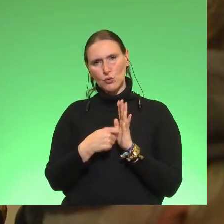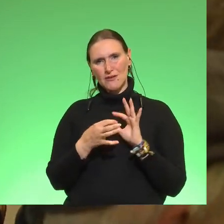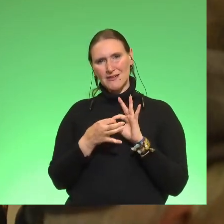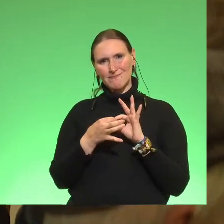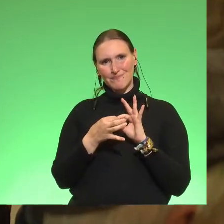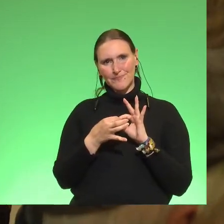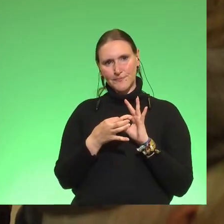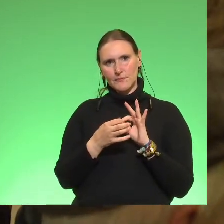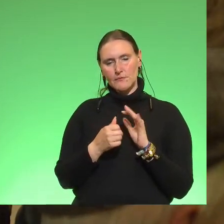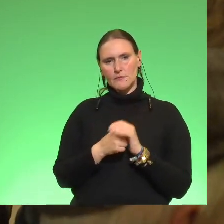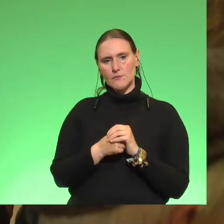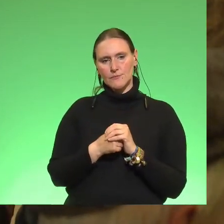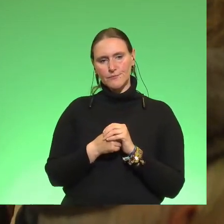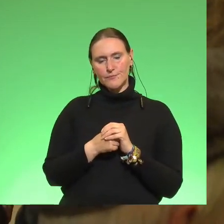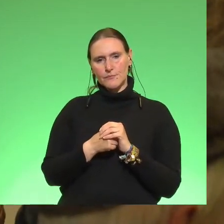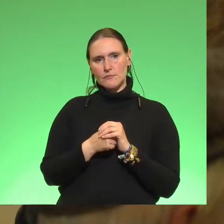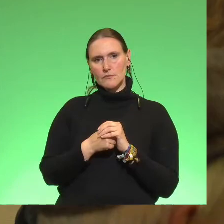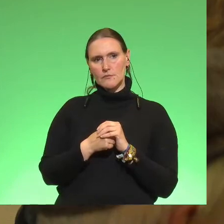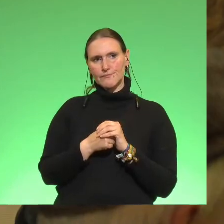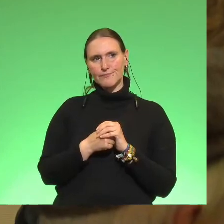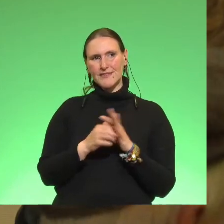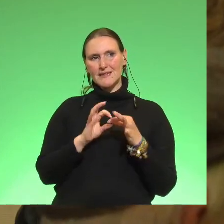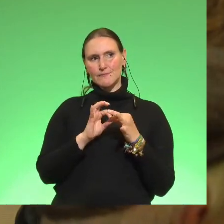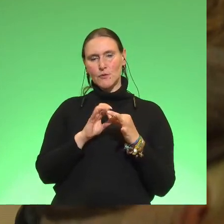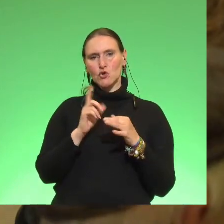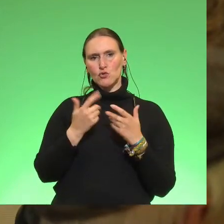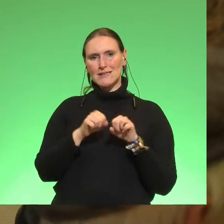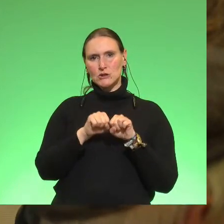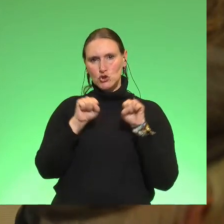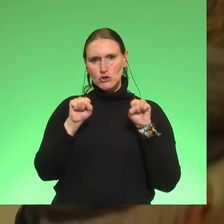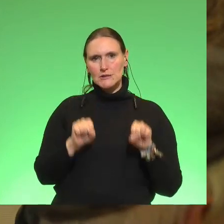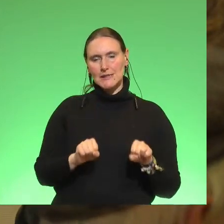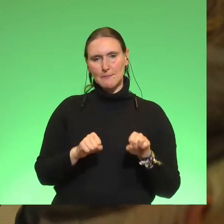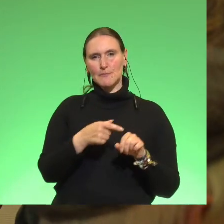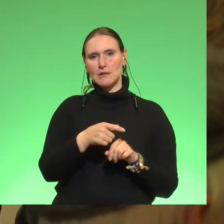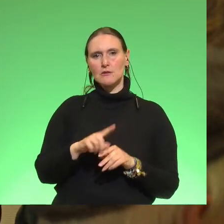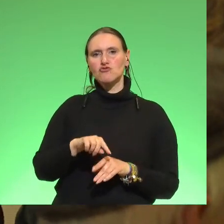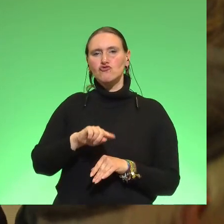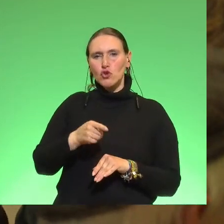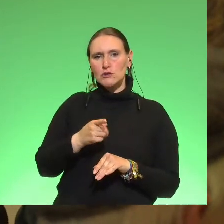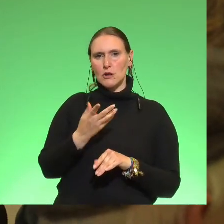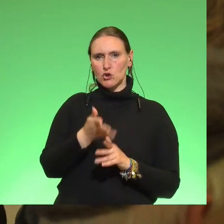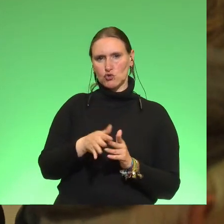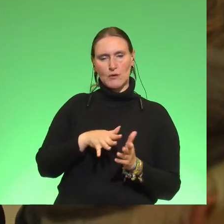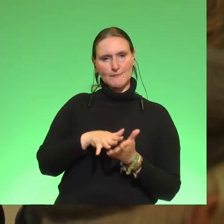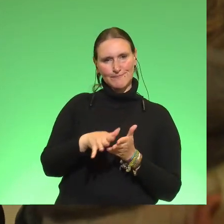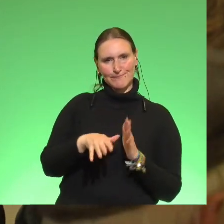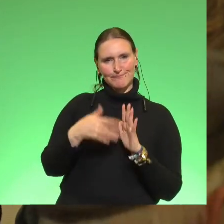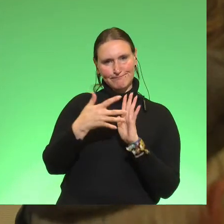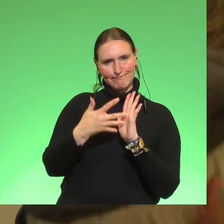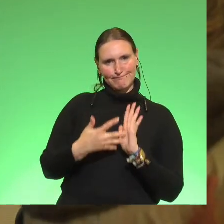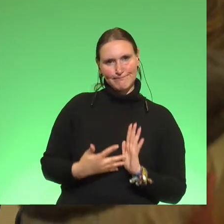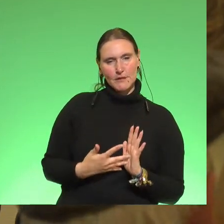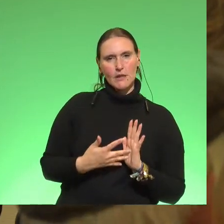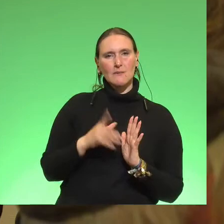a neoliberal system. So I think it should be also devaluate. I think the colonial is not